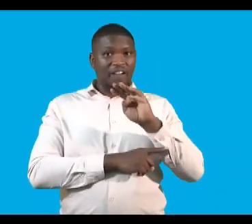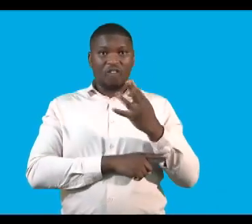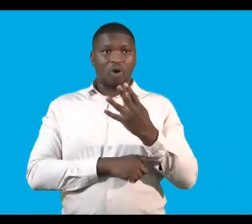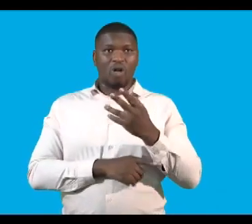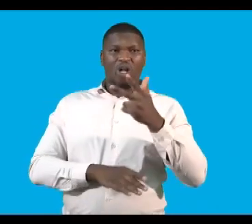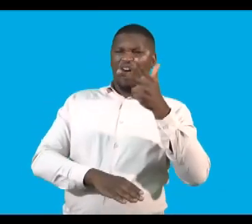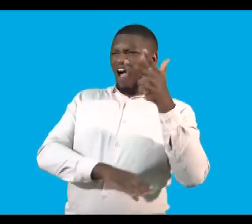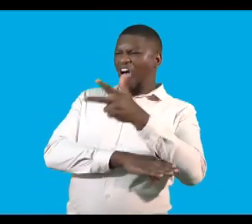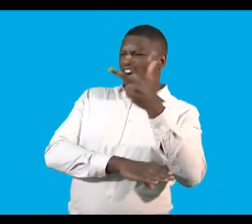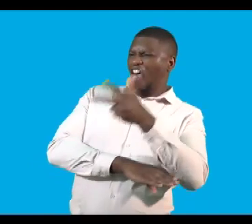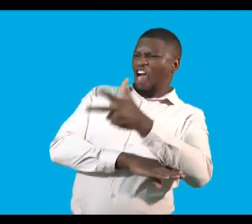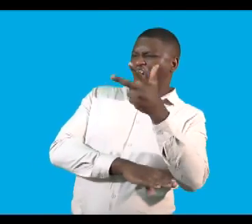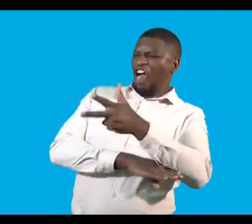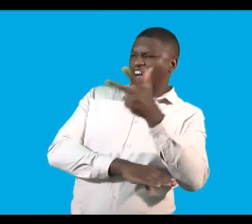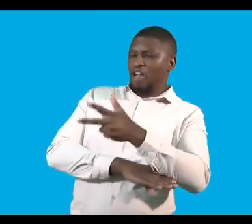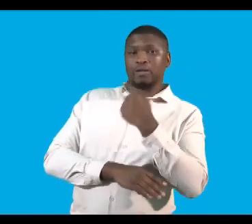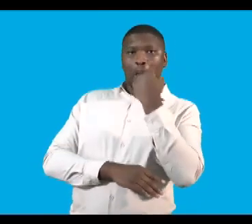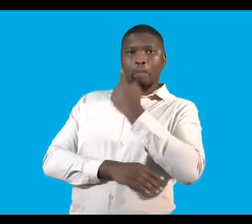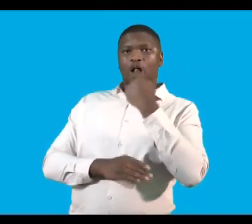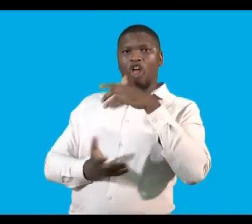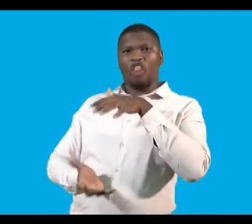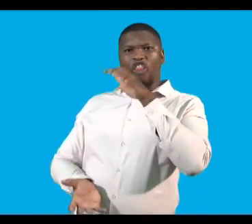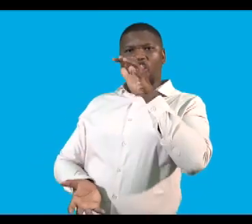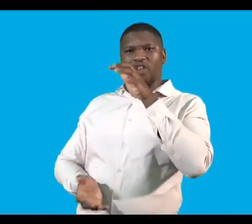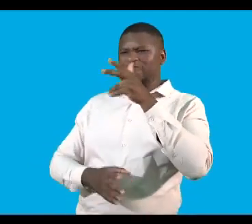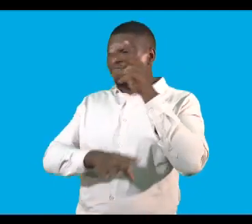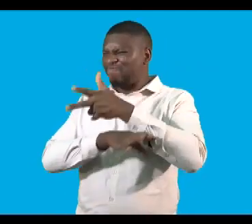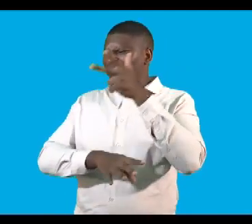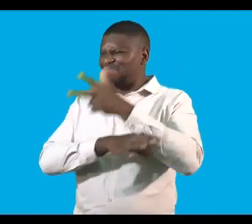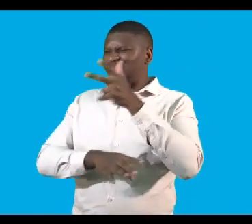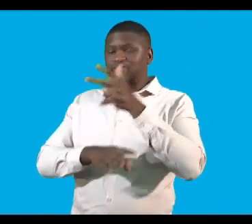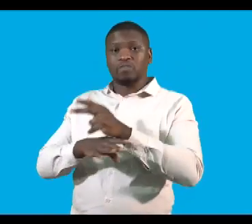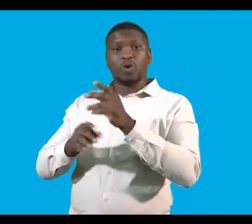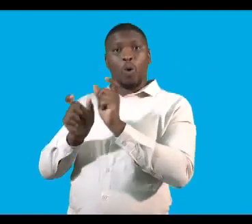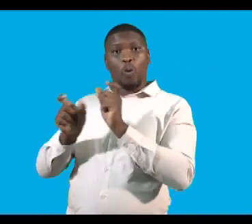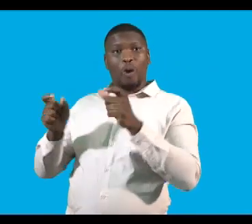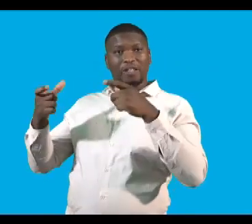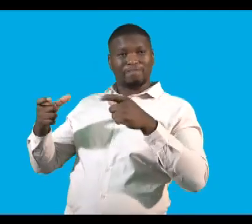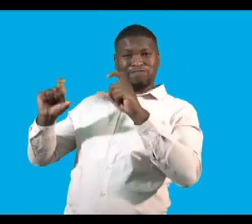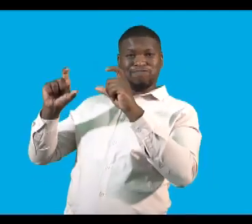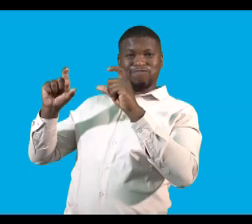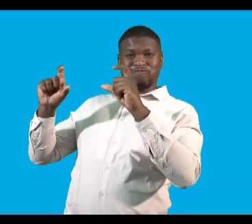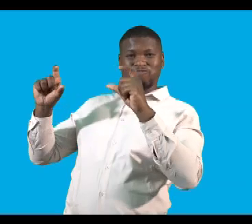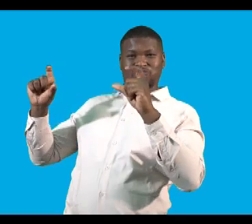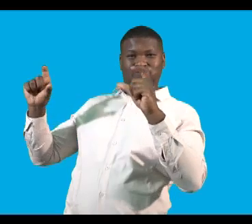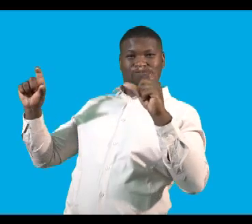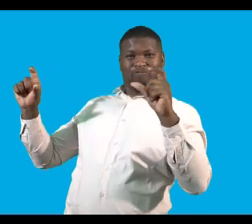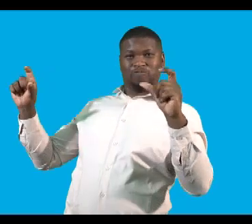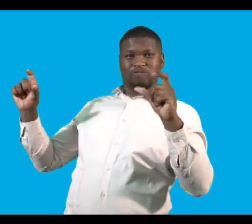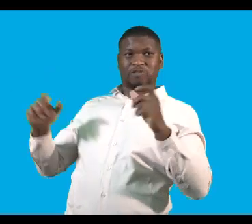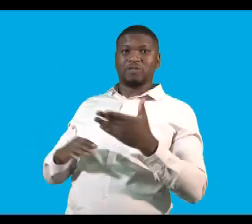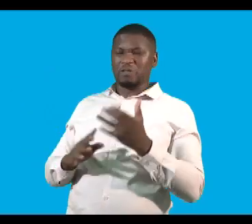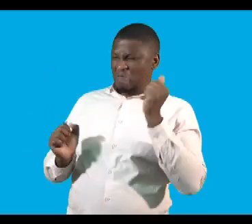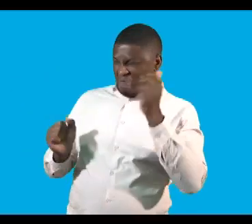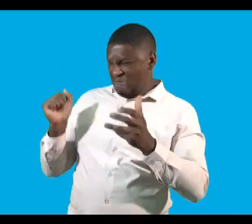of this character, big open mouth, large bold letters in a larger print, also the squiggly